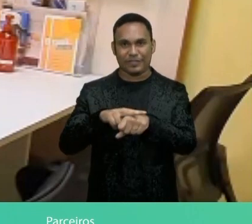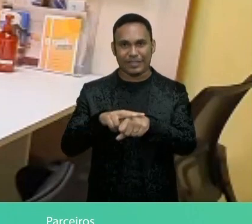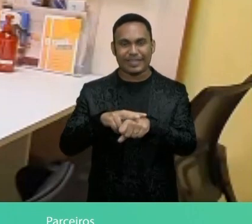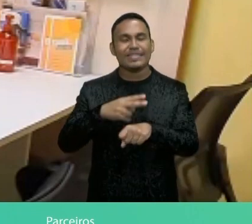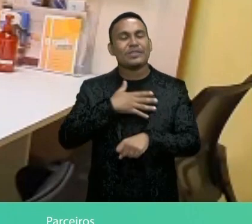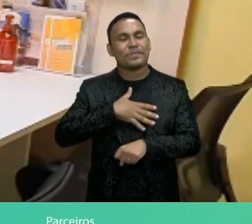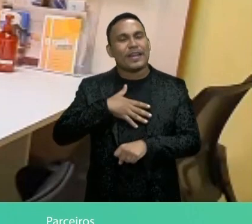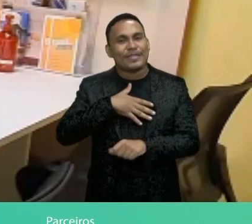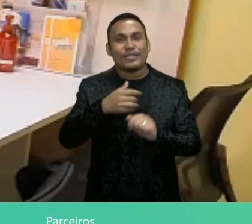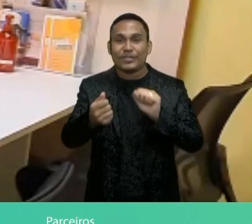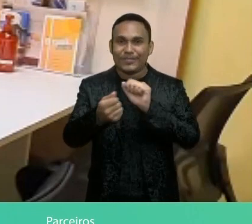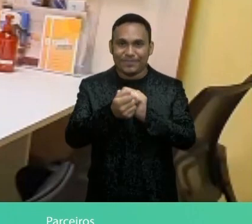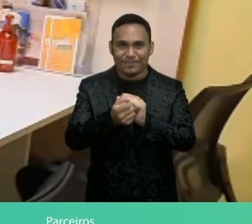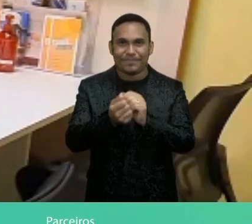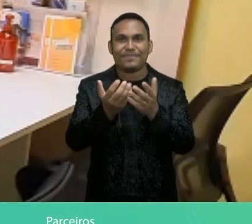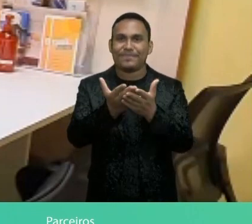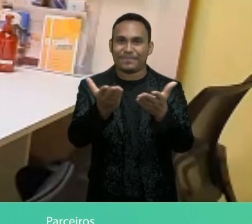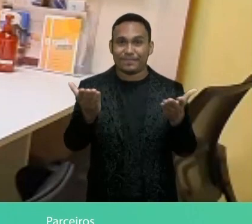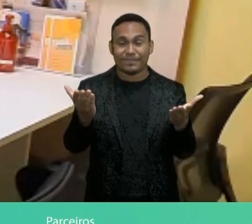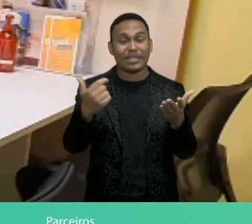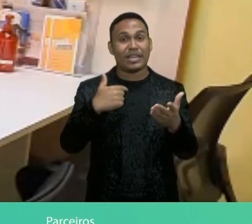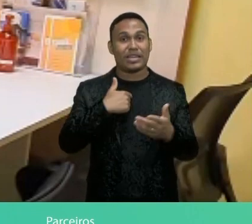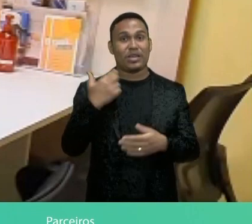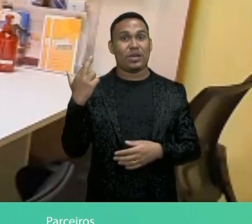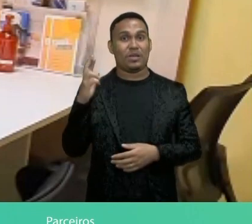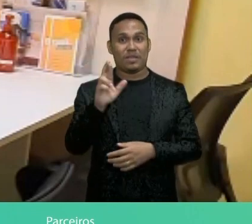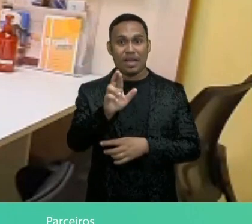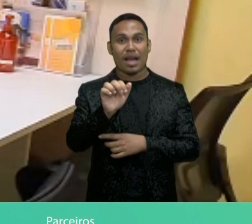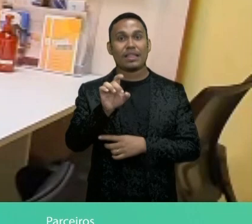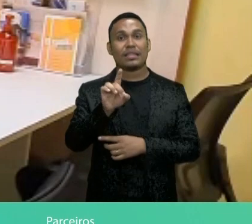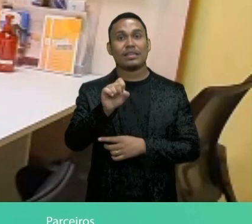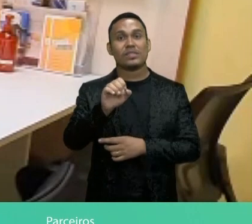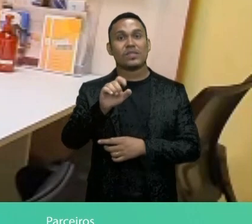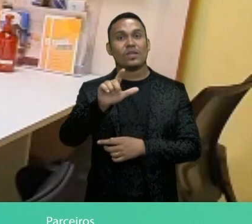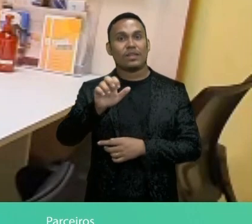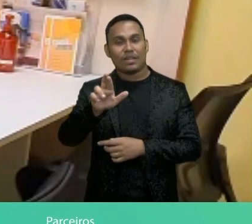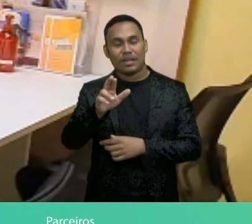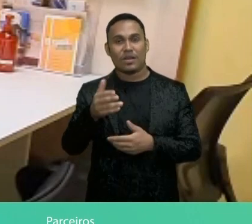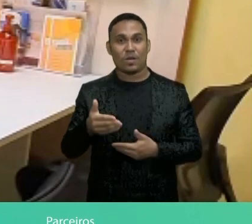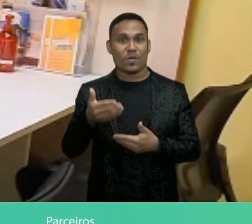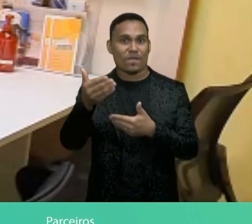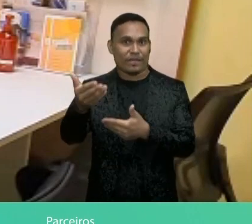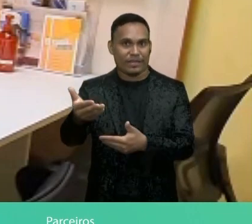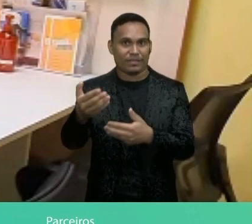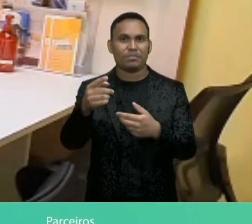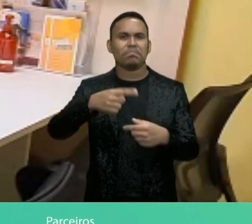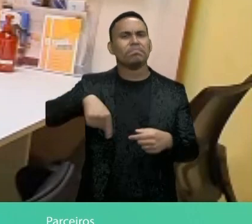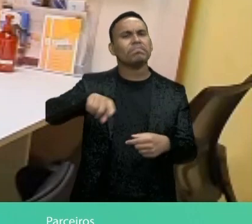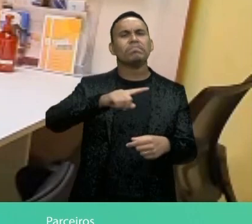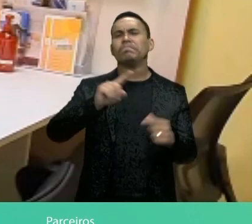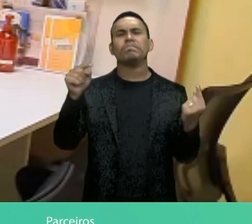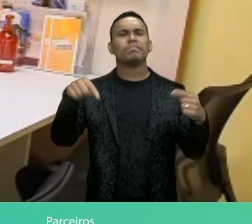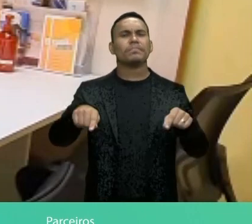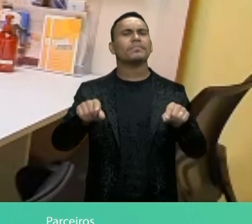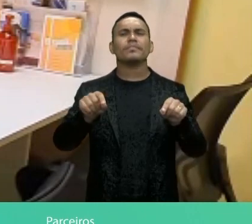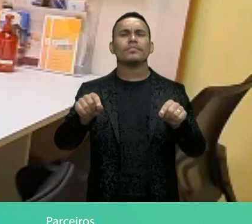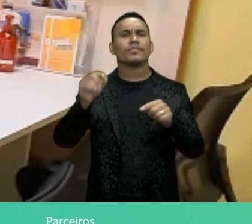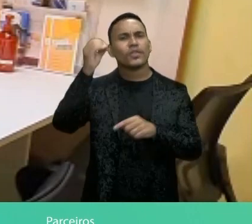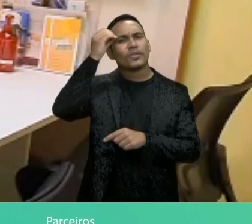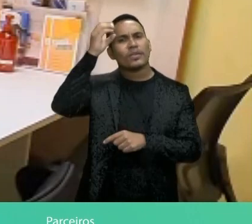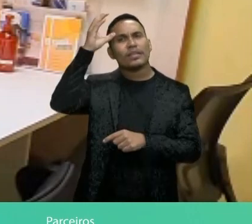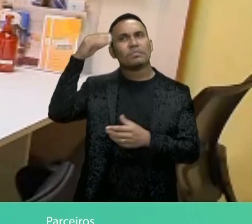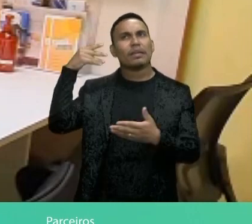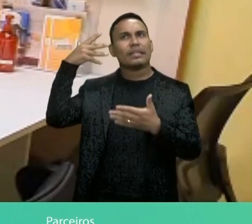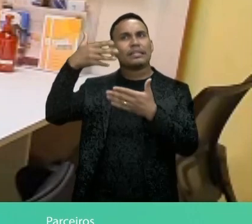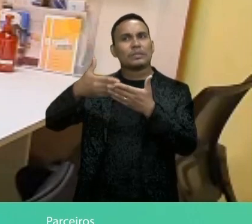It's a great pleasure to be here with all of you. Thank you so much for the invitation and